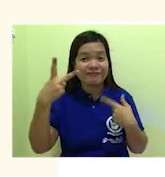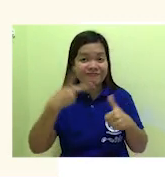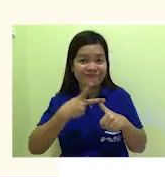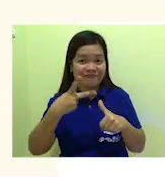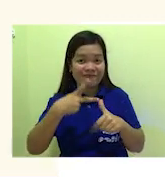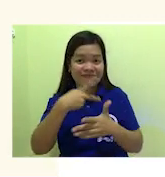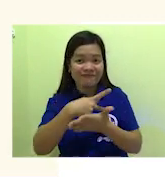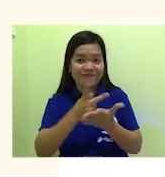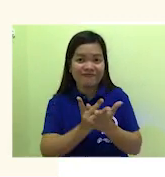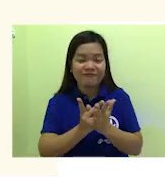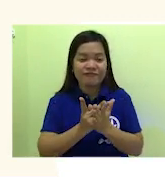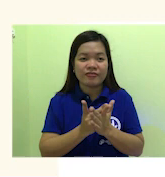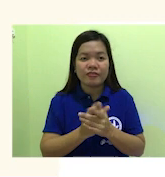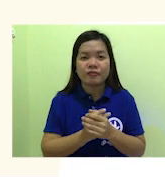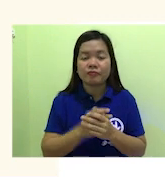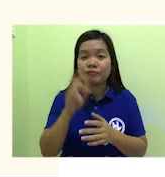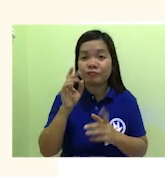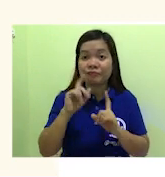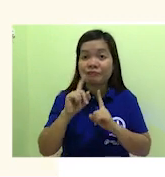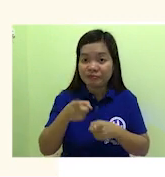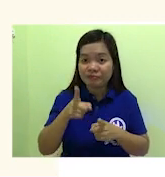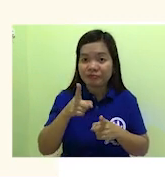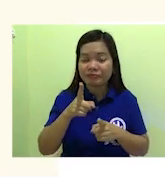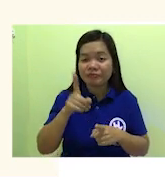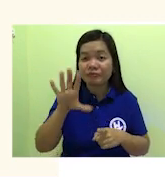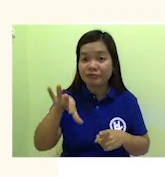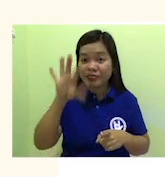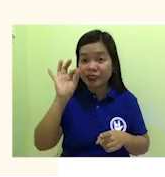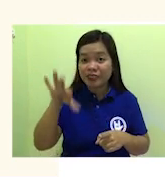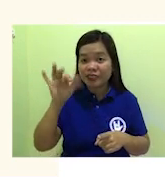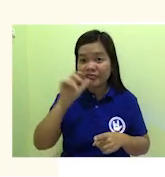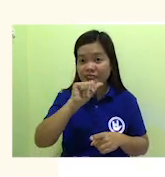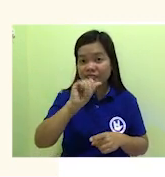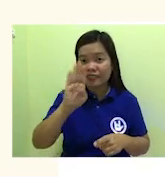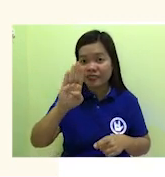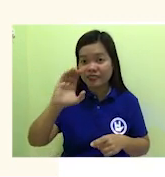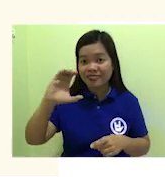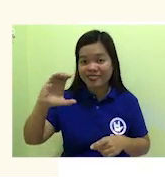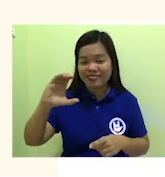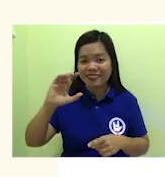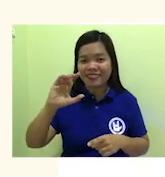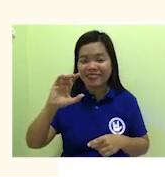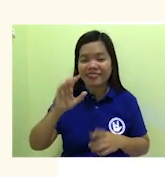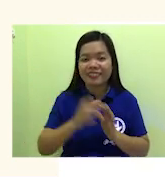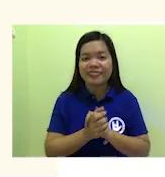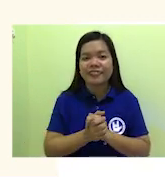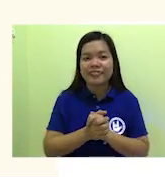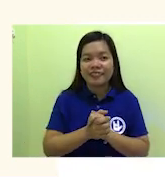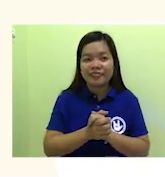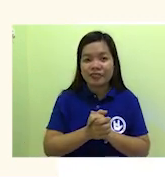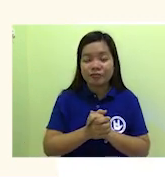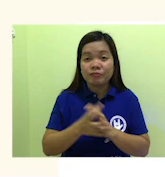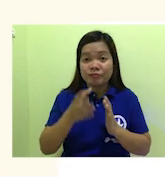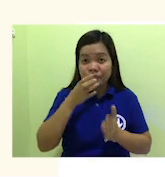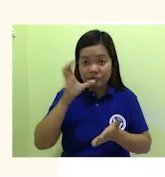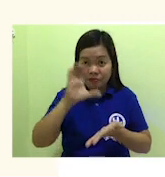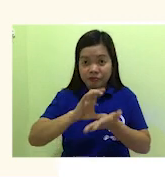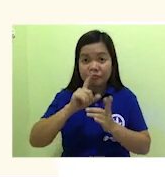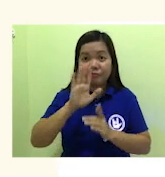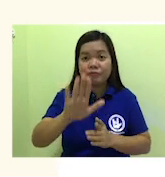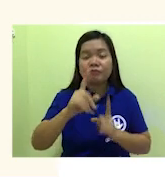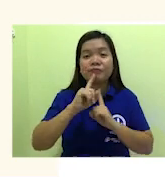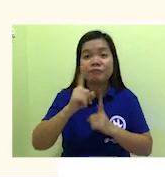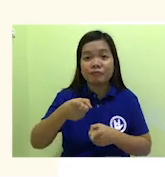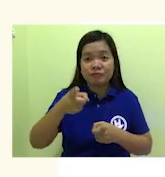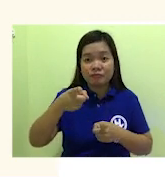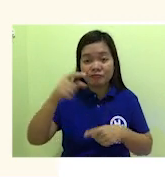Let us have the second part. You will answer multiple choice questions. Type the letter of the correct answer on the comment